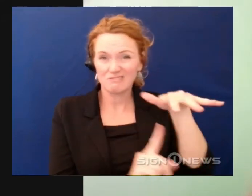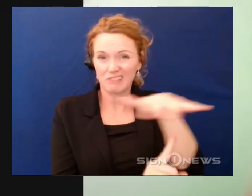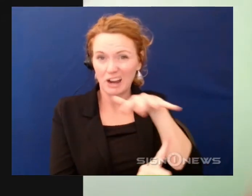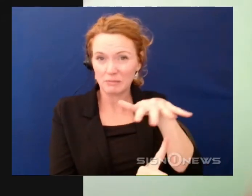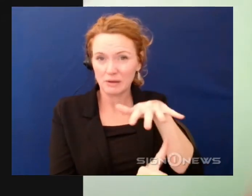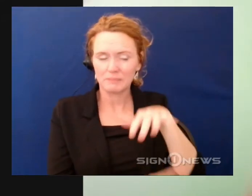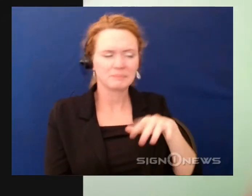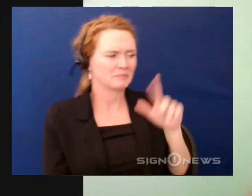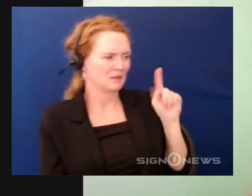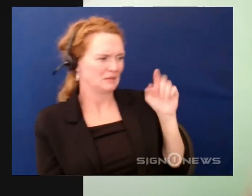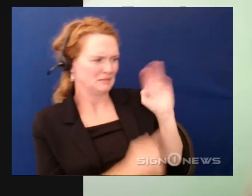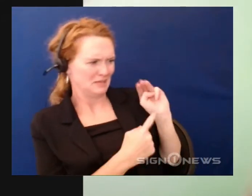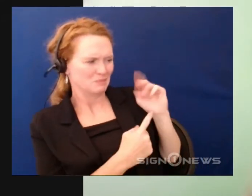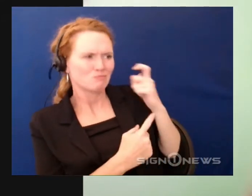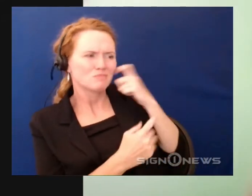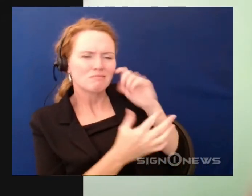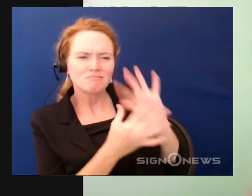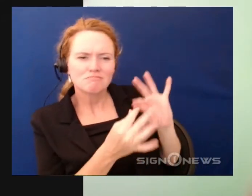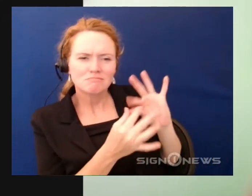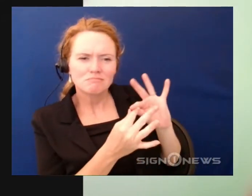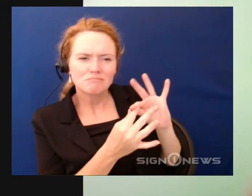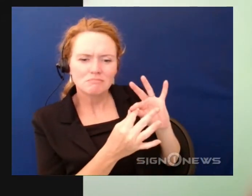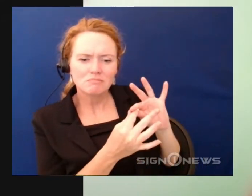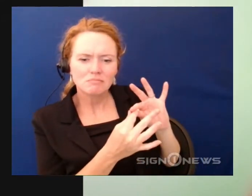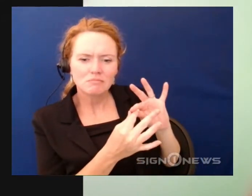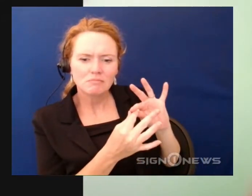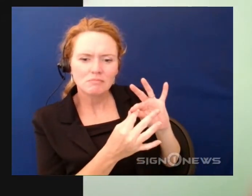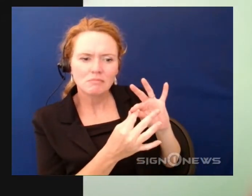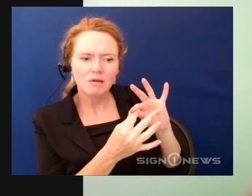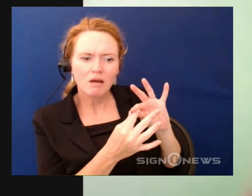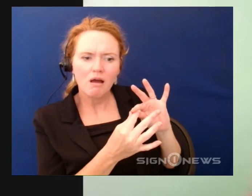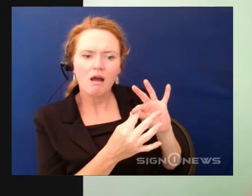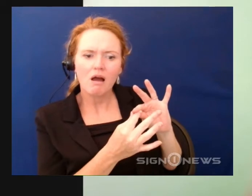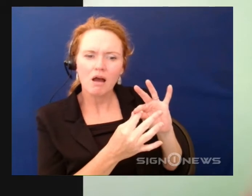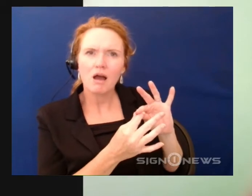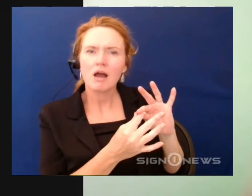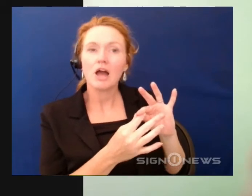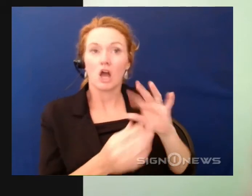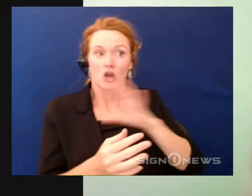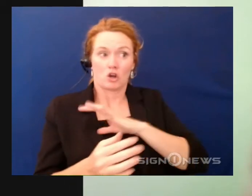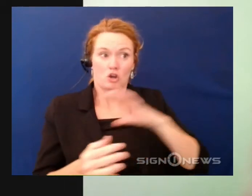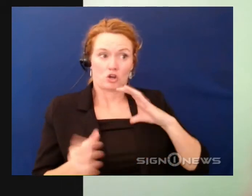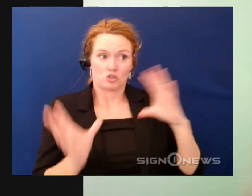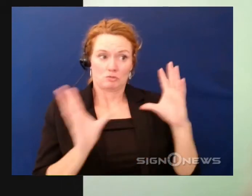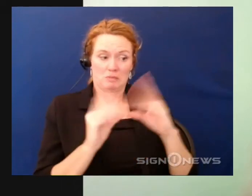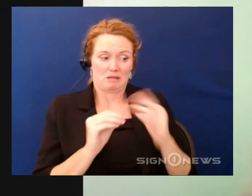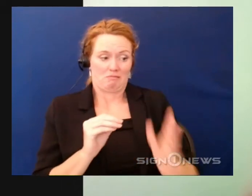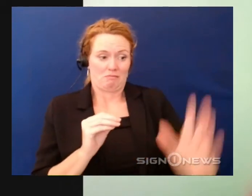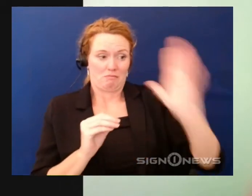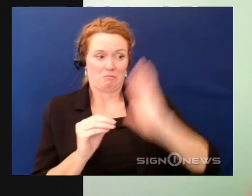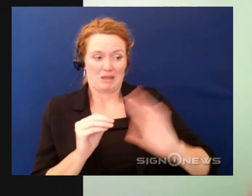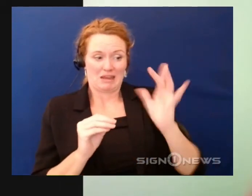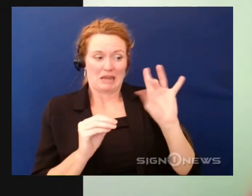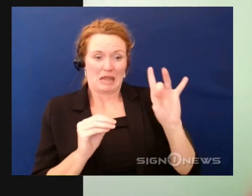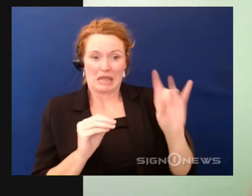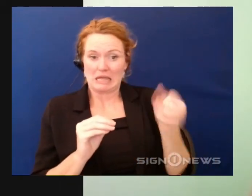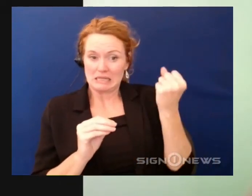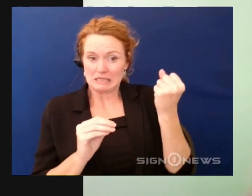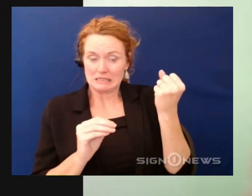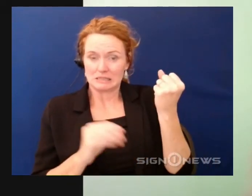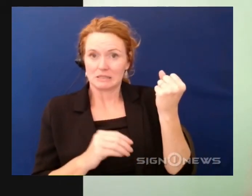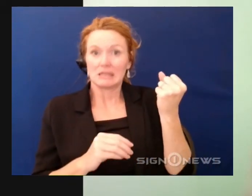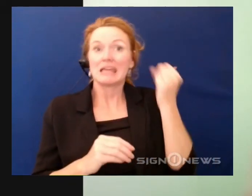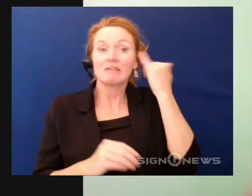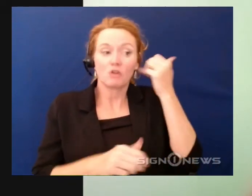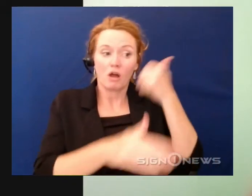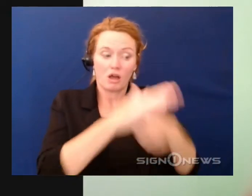his statement that, there have been, there was a congressional hearing back in the 1980s that said, when you're under